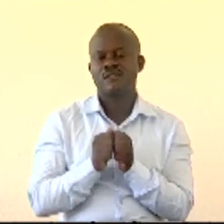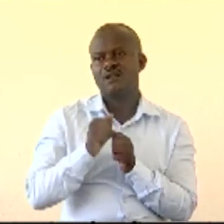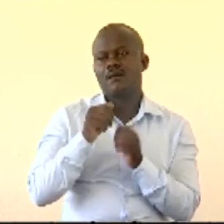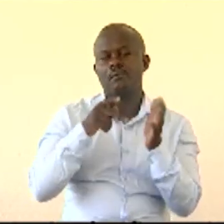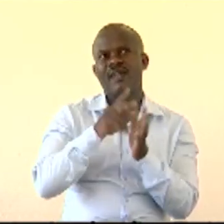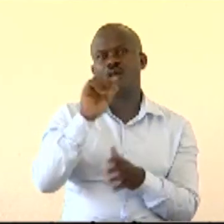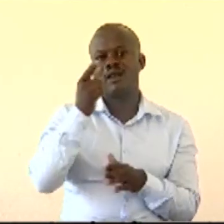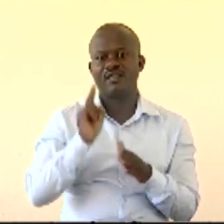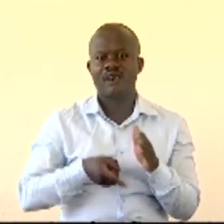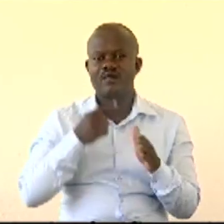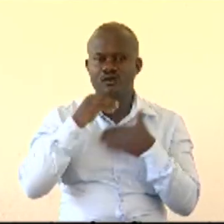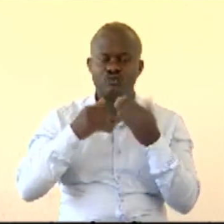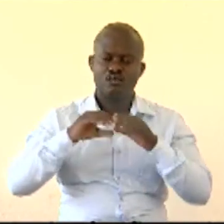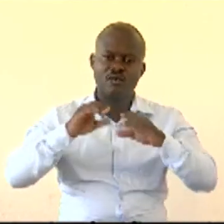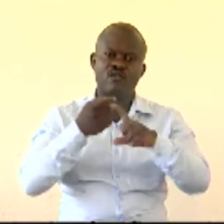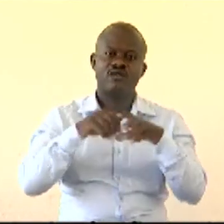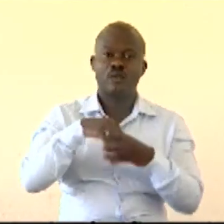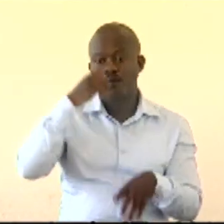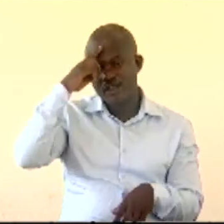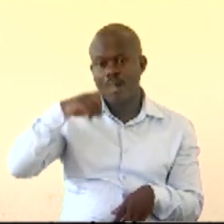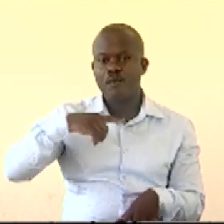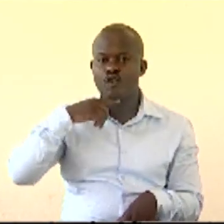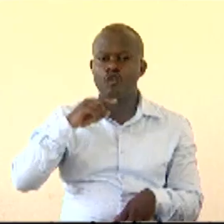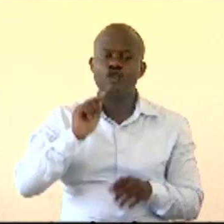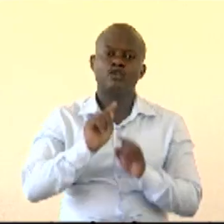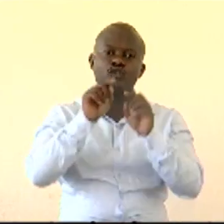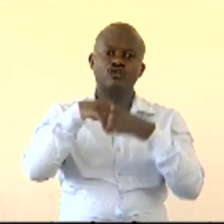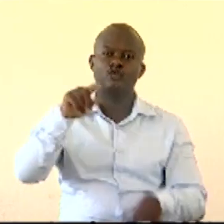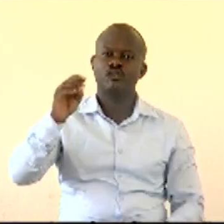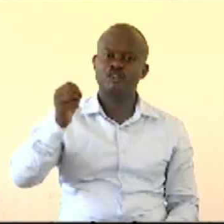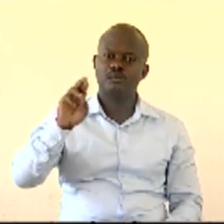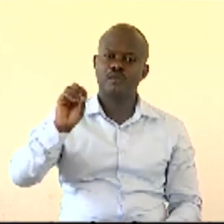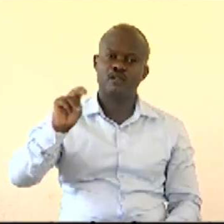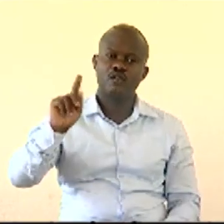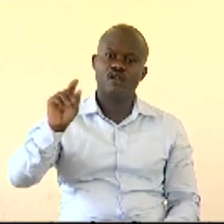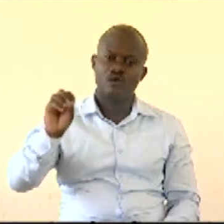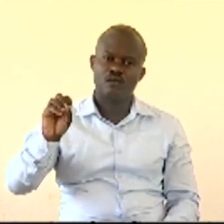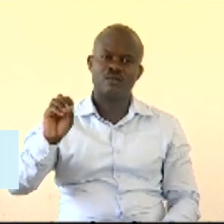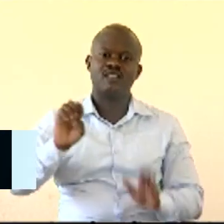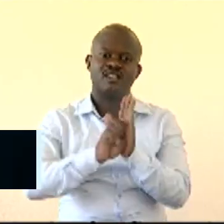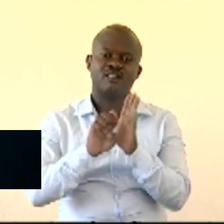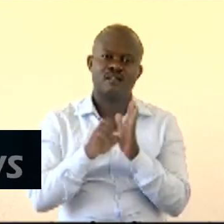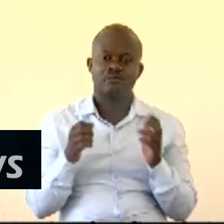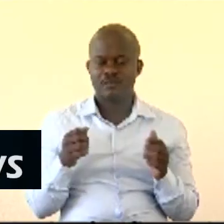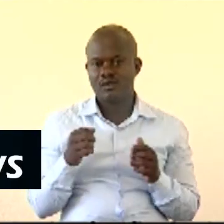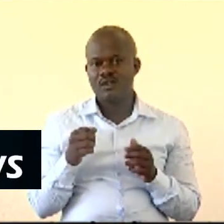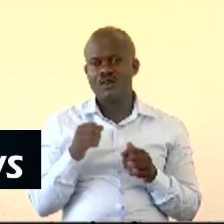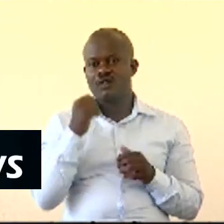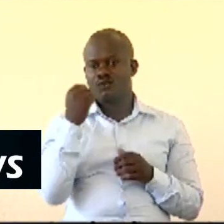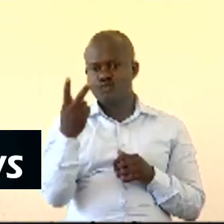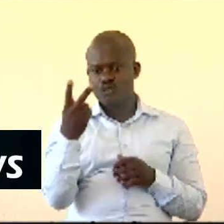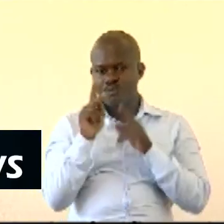1,000 to move from Nyabugogo to Kimirongo. It's an example. We are saying 2